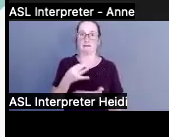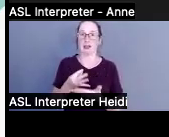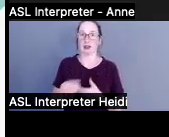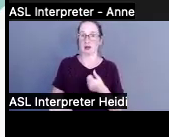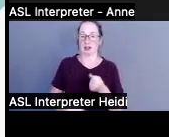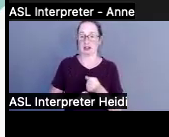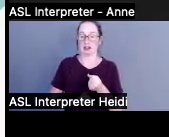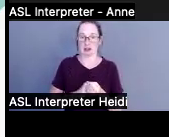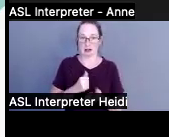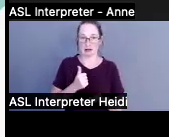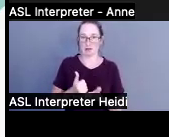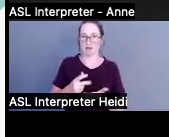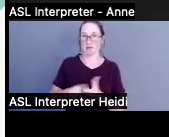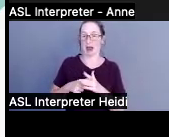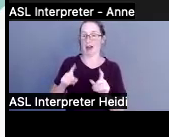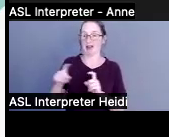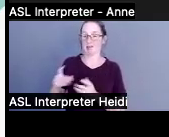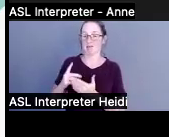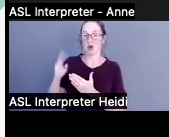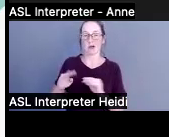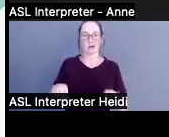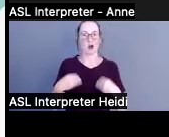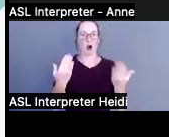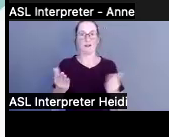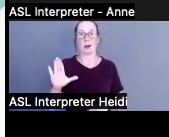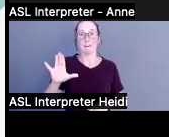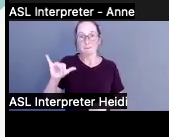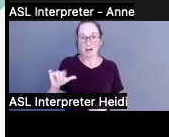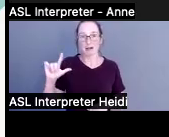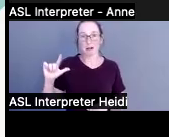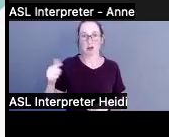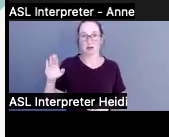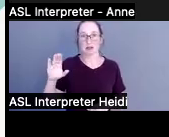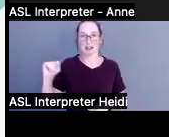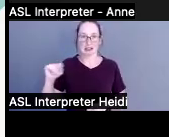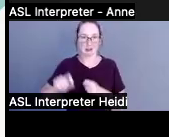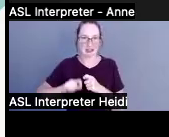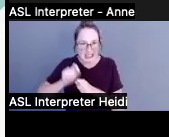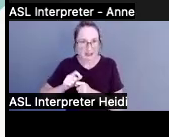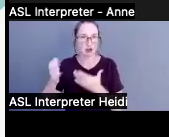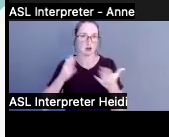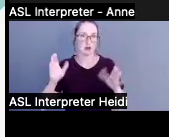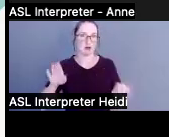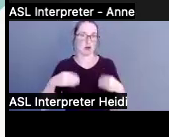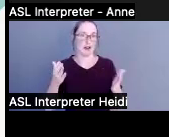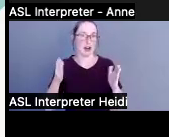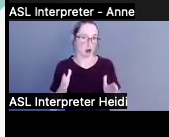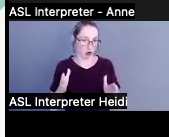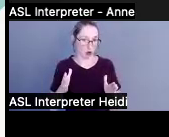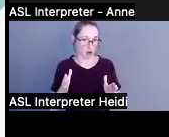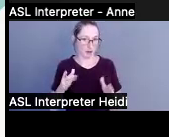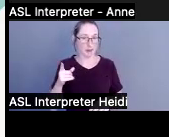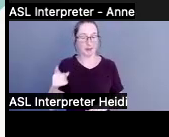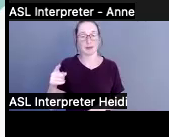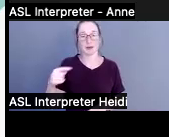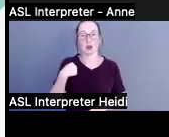assistance pilot project that is offered by an LGBT specific service provider. And